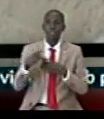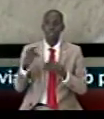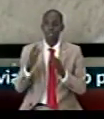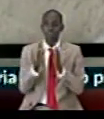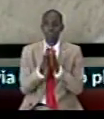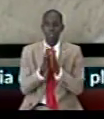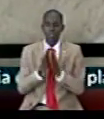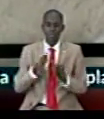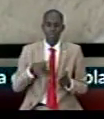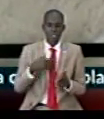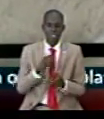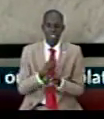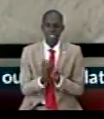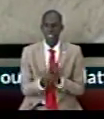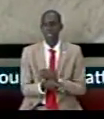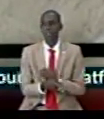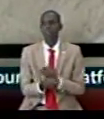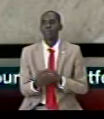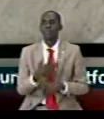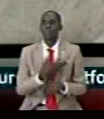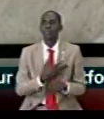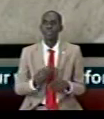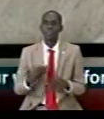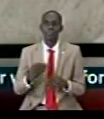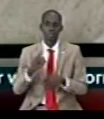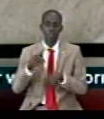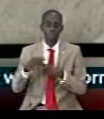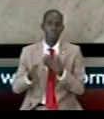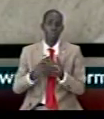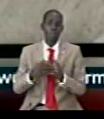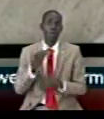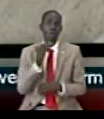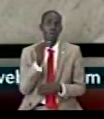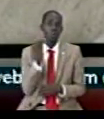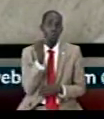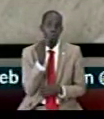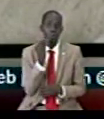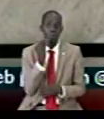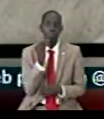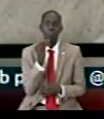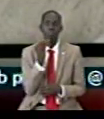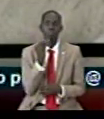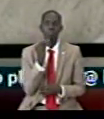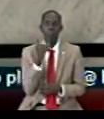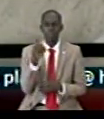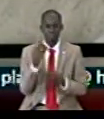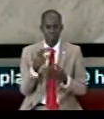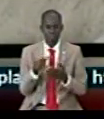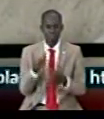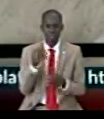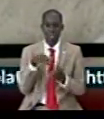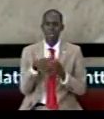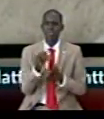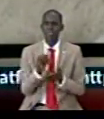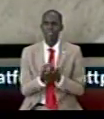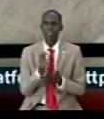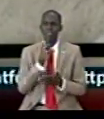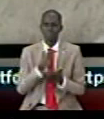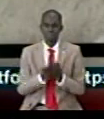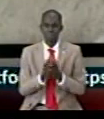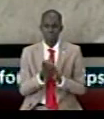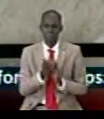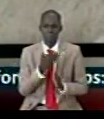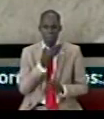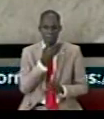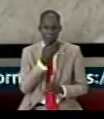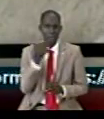felt change. And then getting home, I discovered I was getting fine.